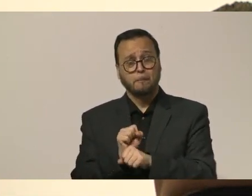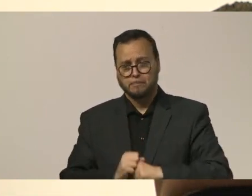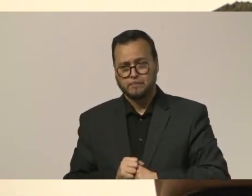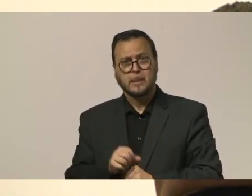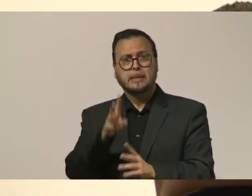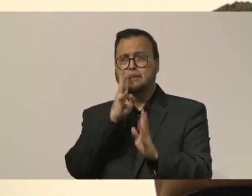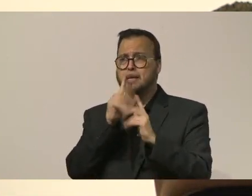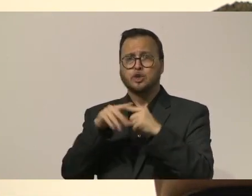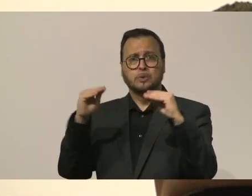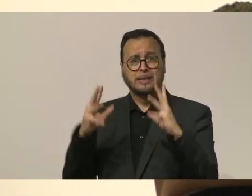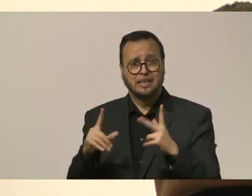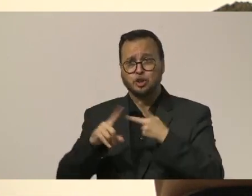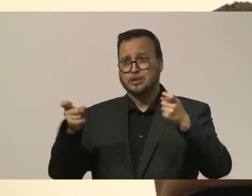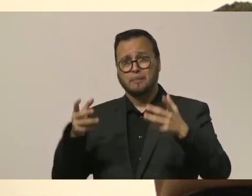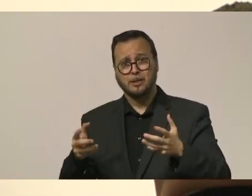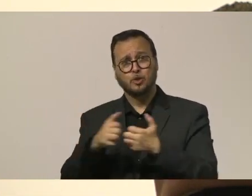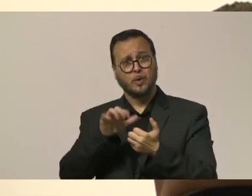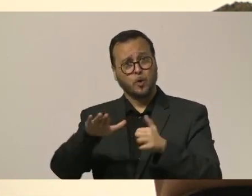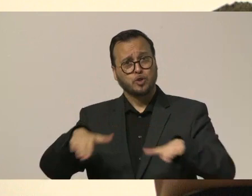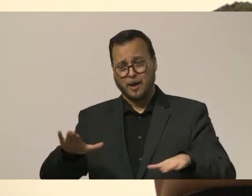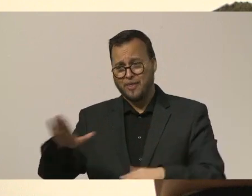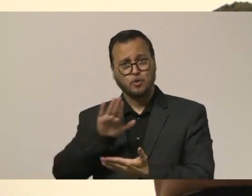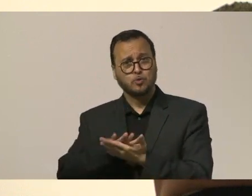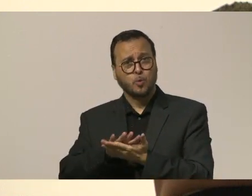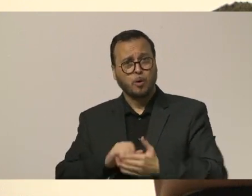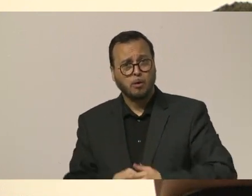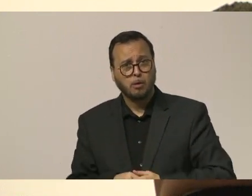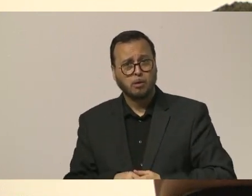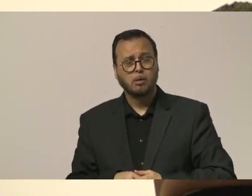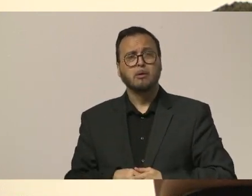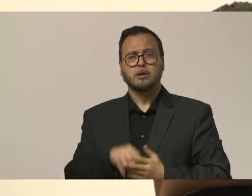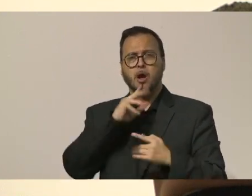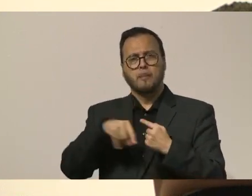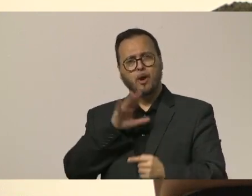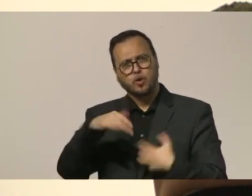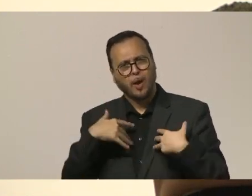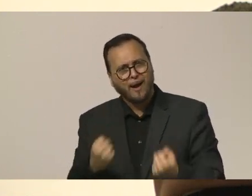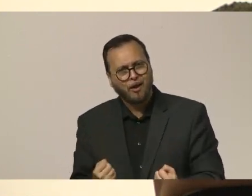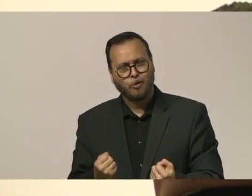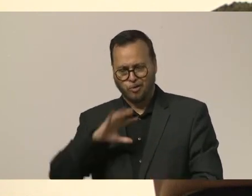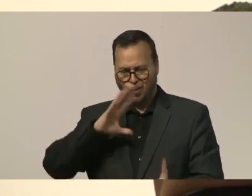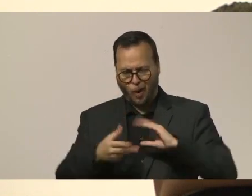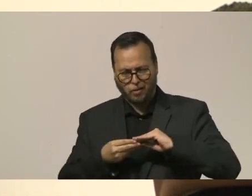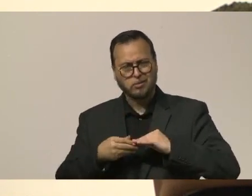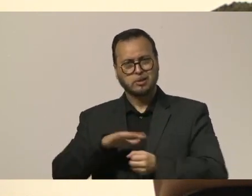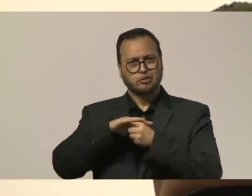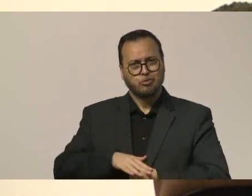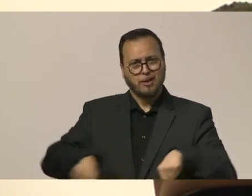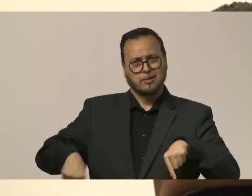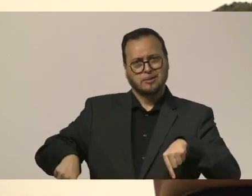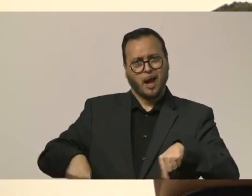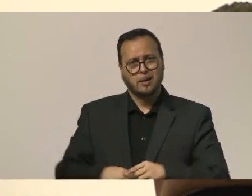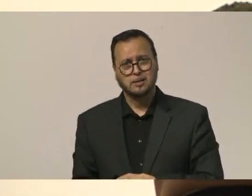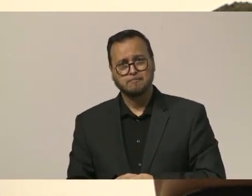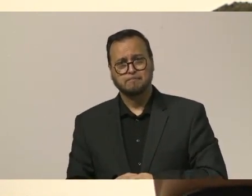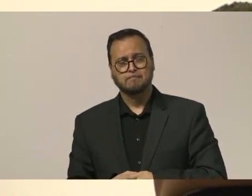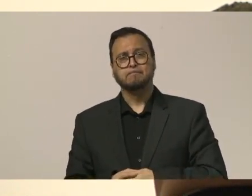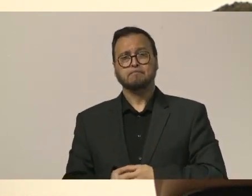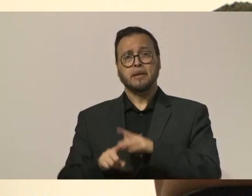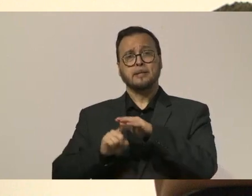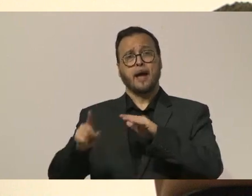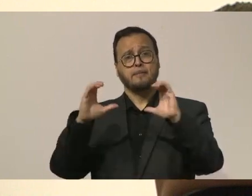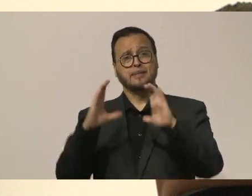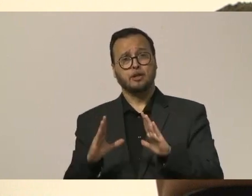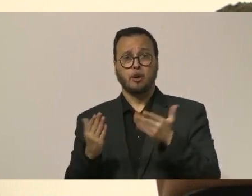speaking to teachers and administrators at your child's school, talking about your health, wellness, stress, and anxiety. Asylum speakers